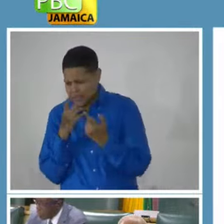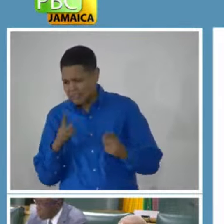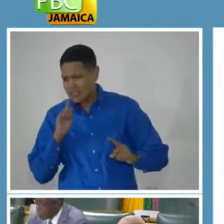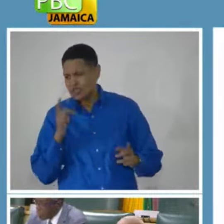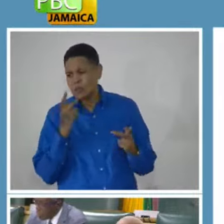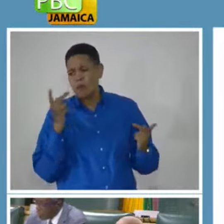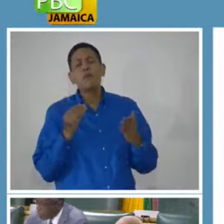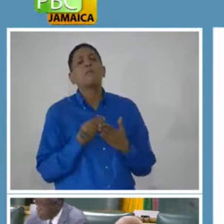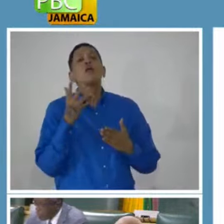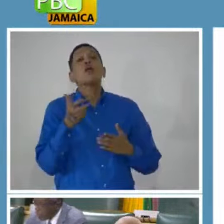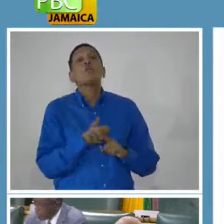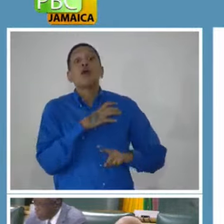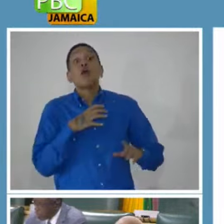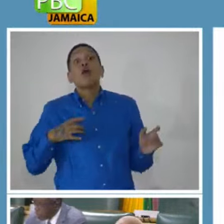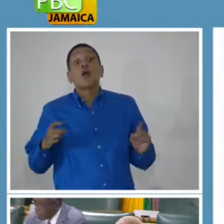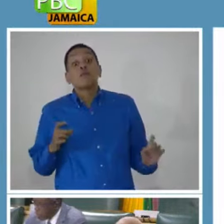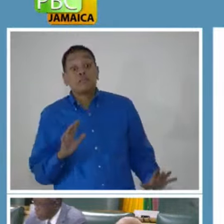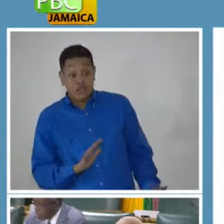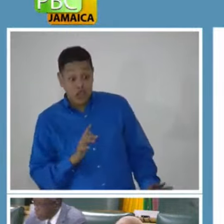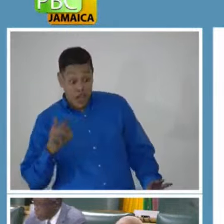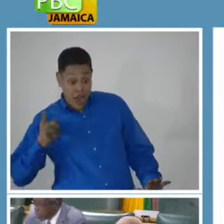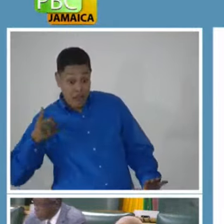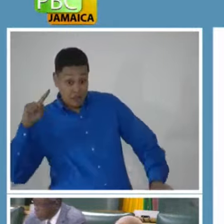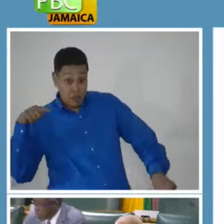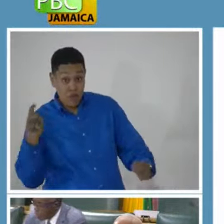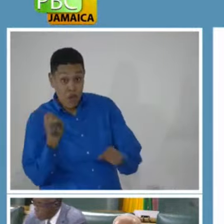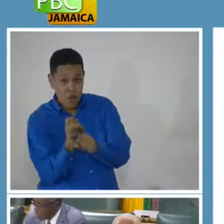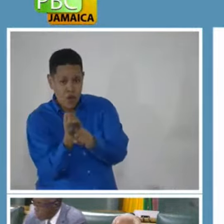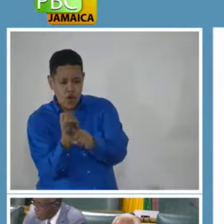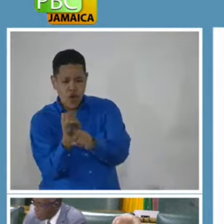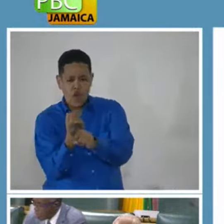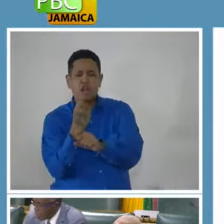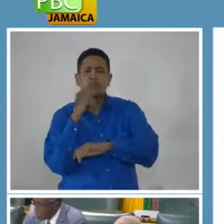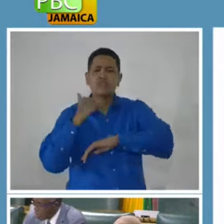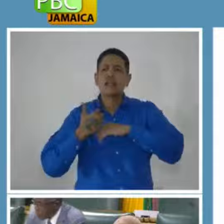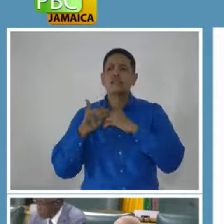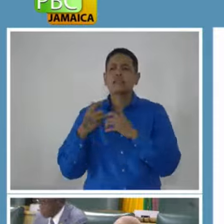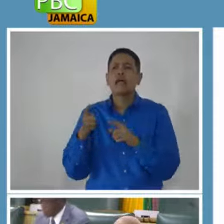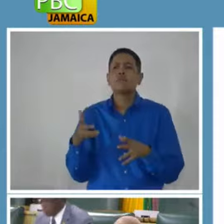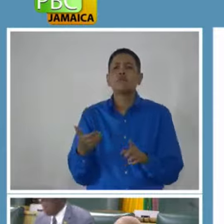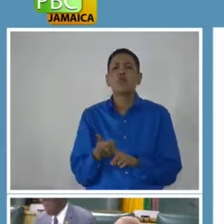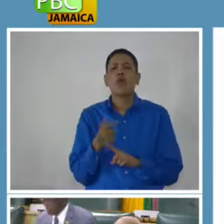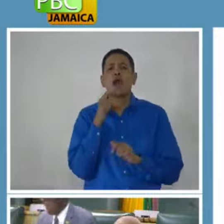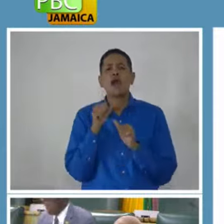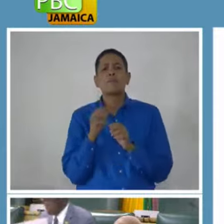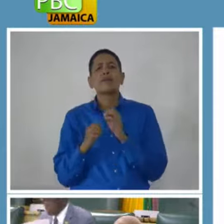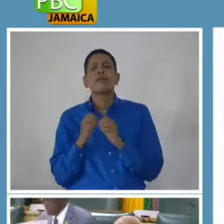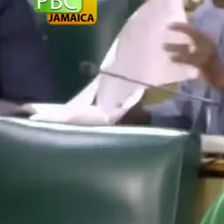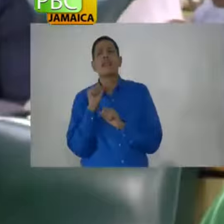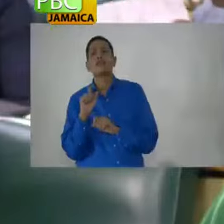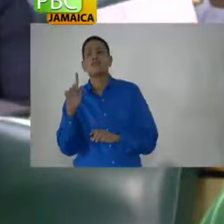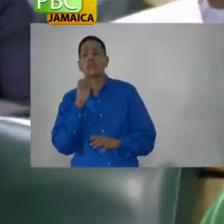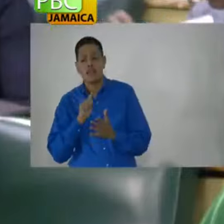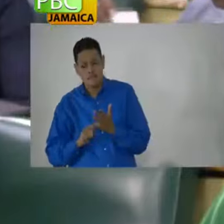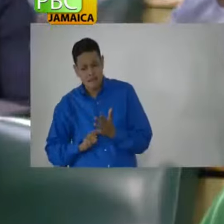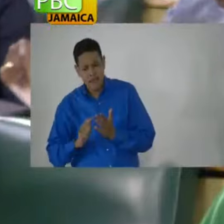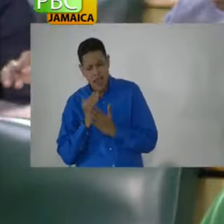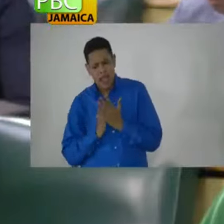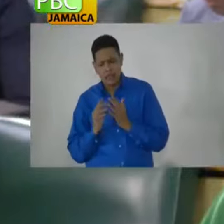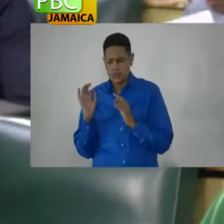Public Procurement Commission has been working on establishing and maintaining a verified